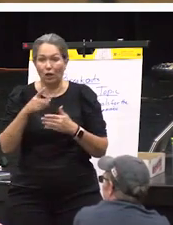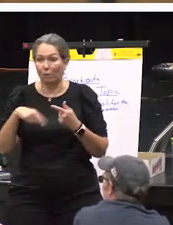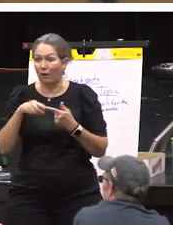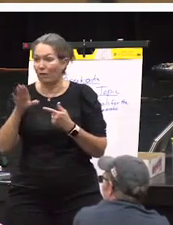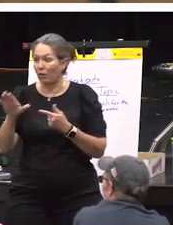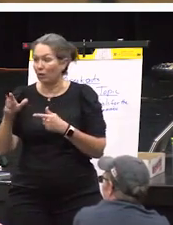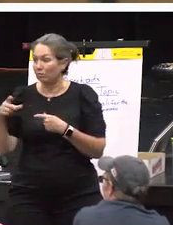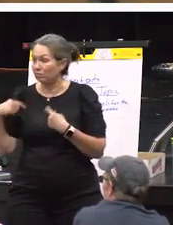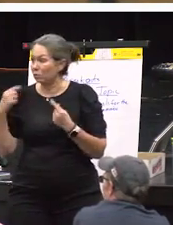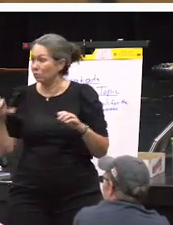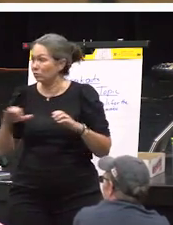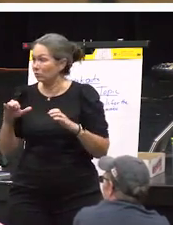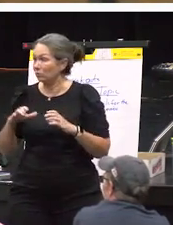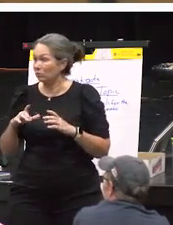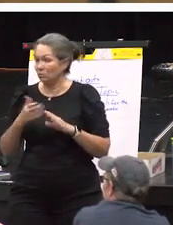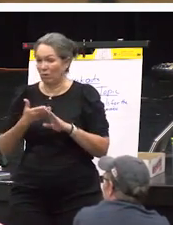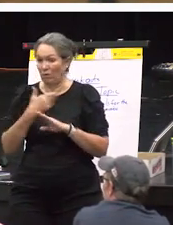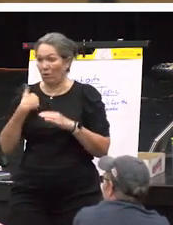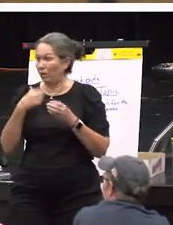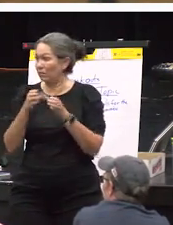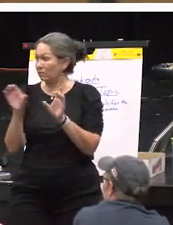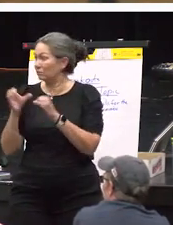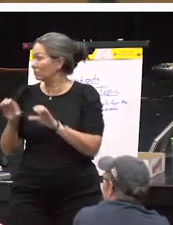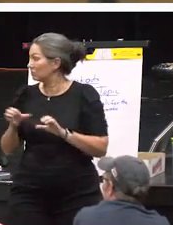before we break into separate rooms?